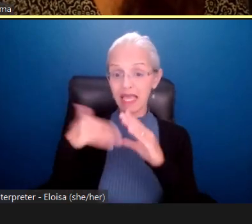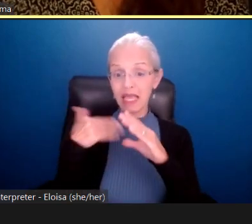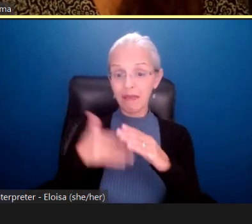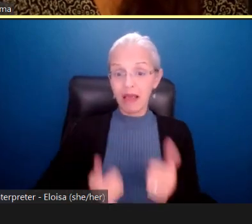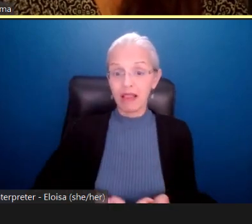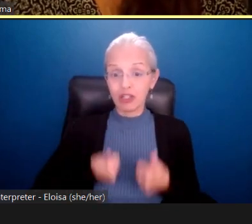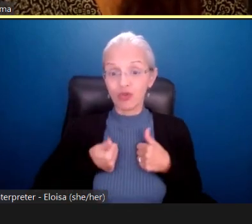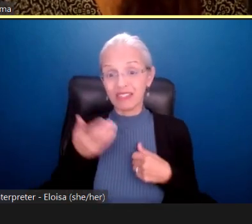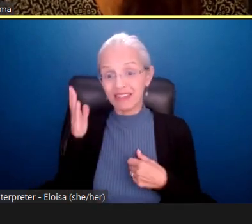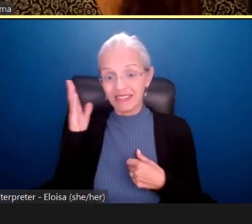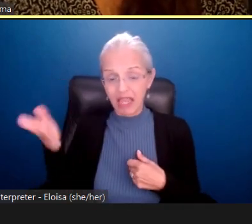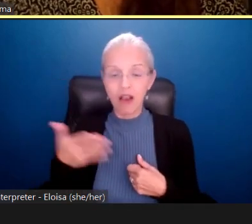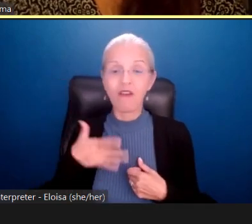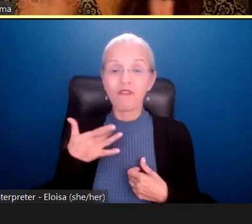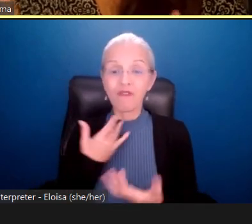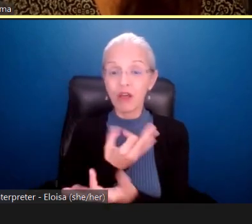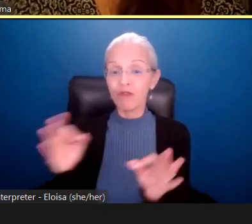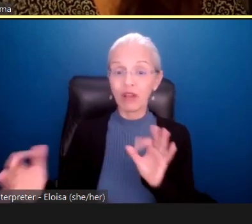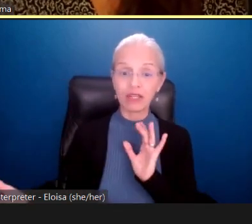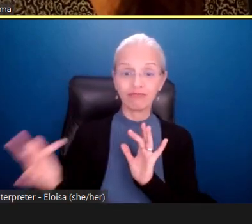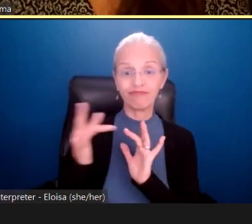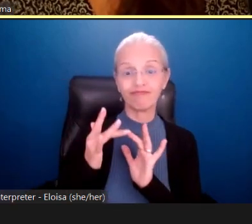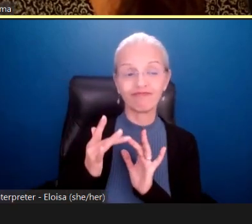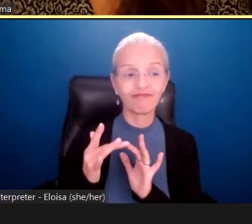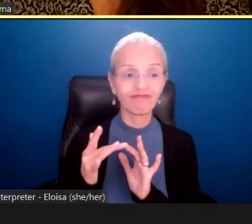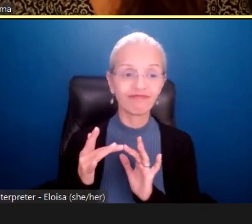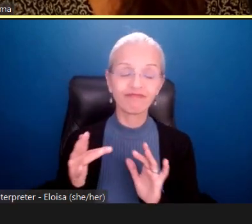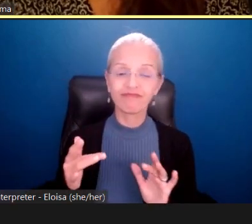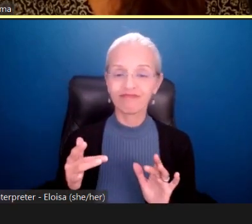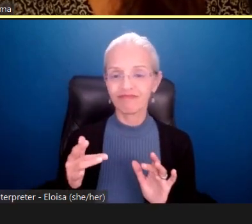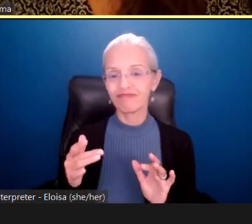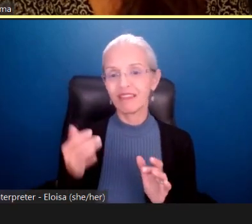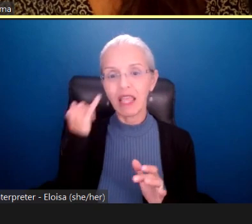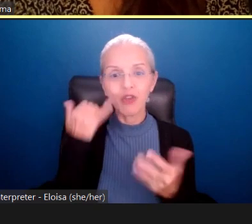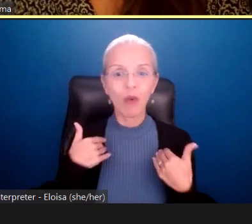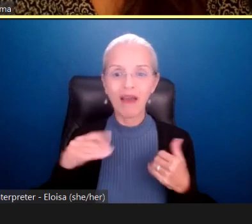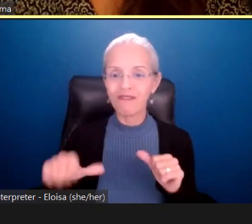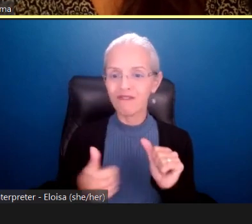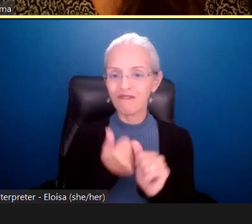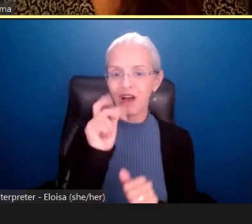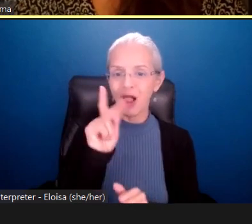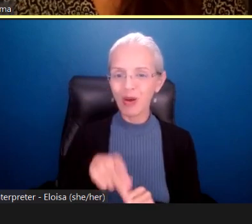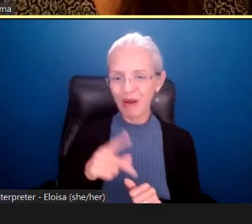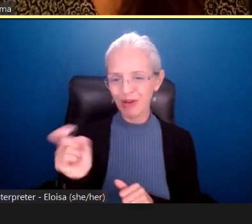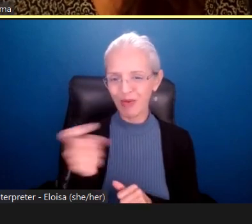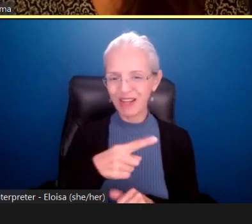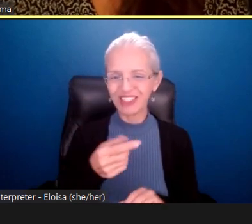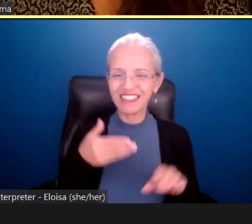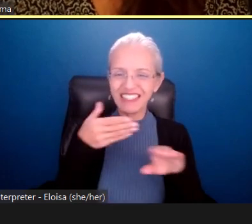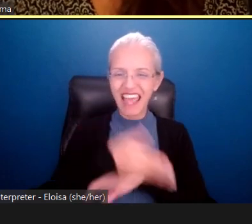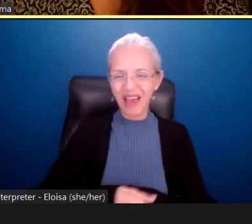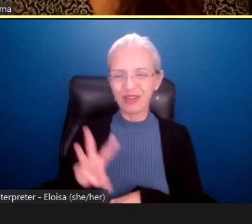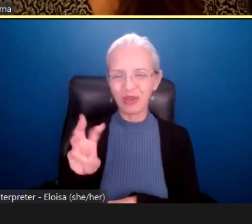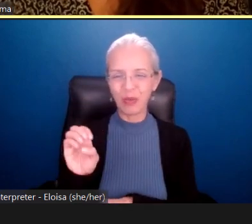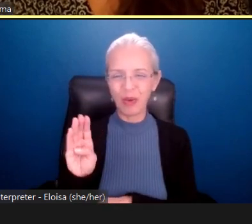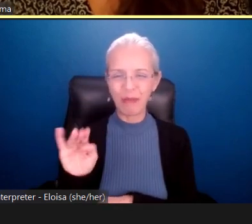feel free to reach out if you have any follow-up questions after this webinar. Thank you so much.